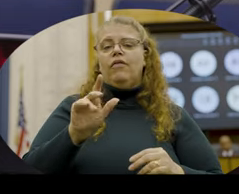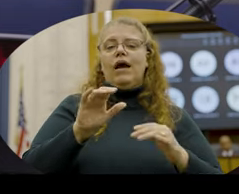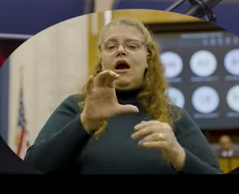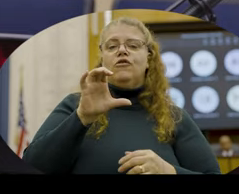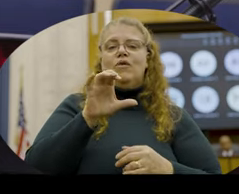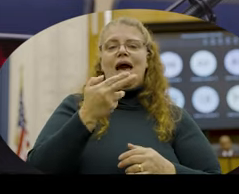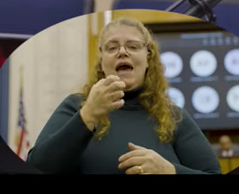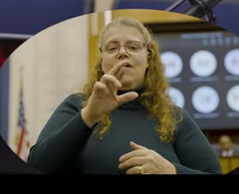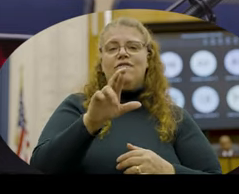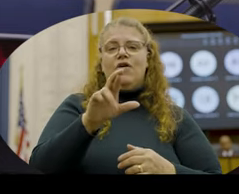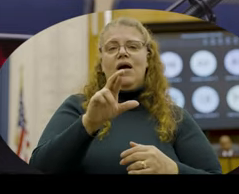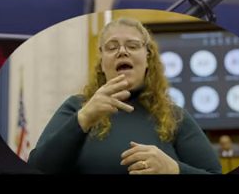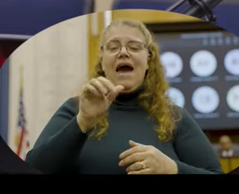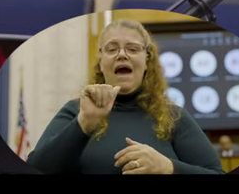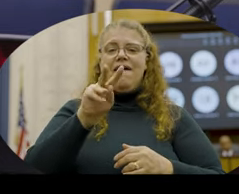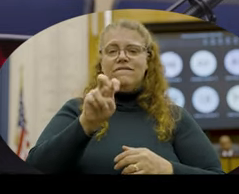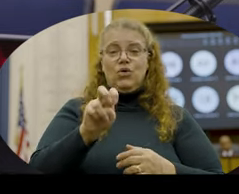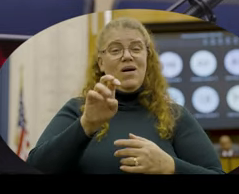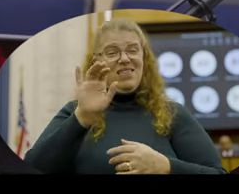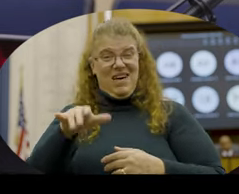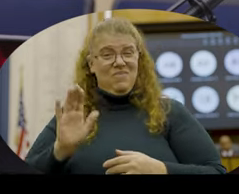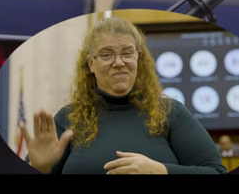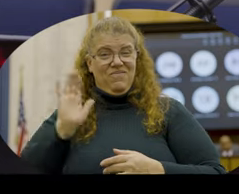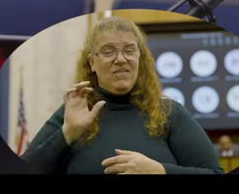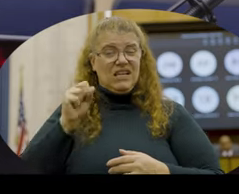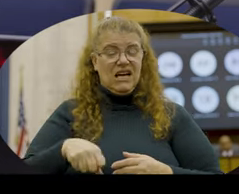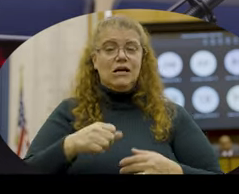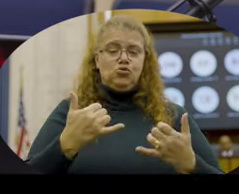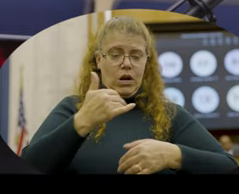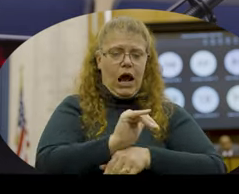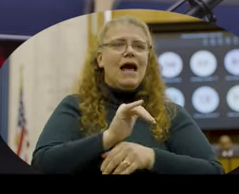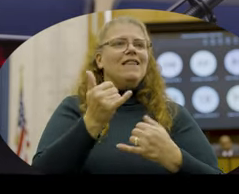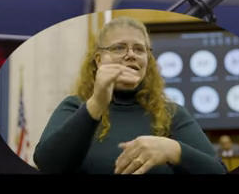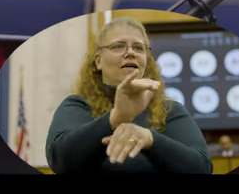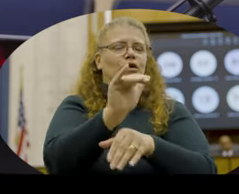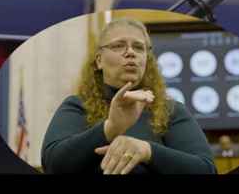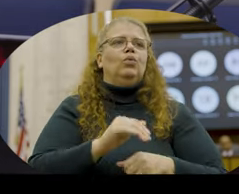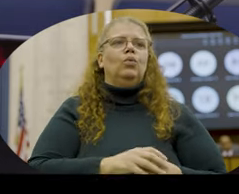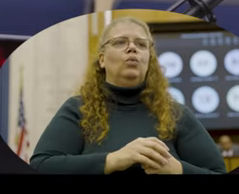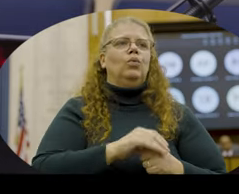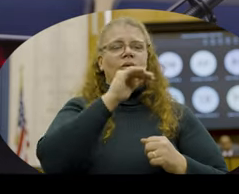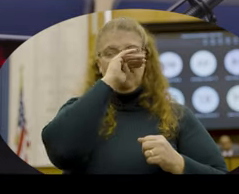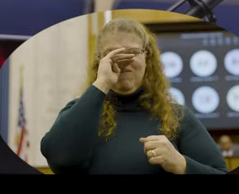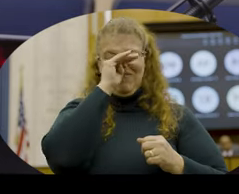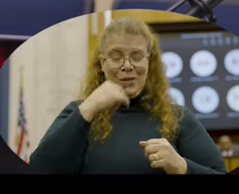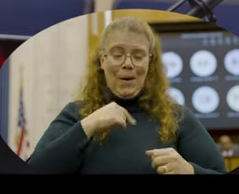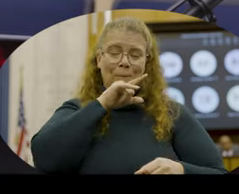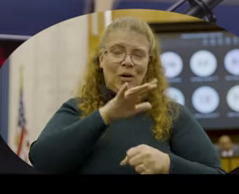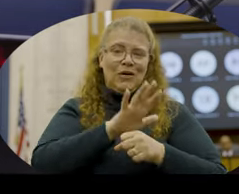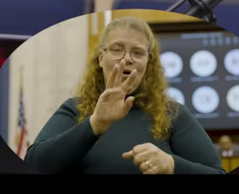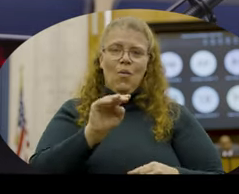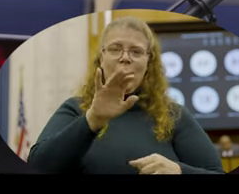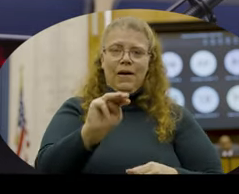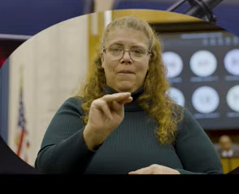no opportunity on the table to help our kids succeed. So, to be perfectly clear, I'm